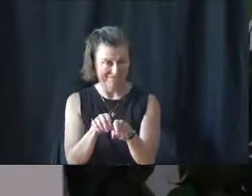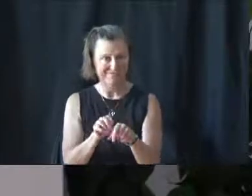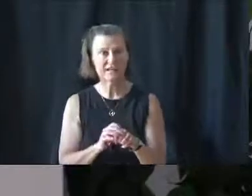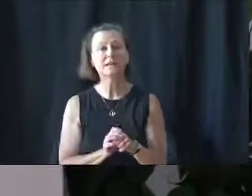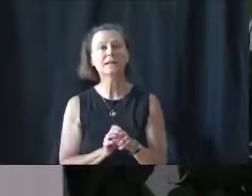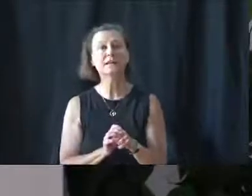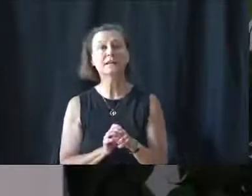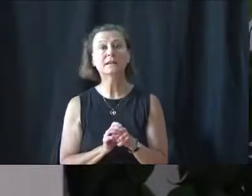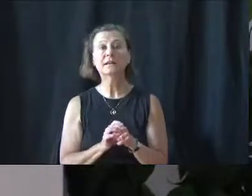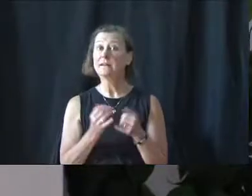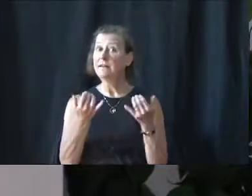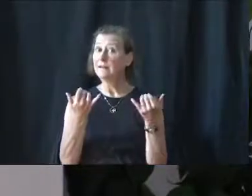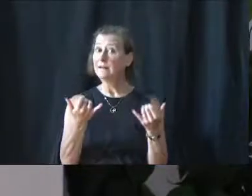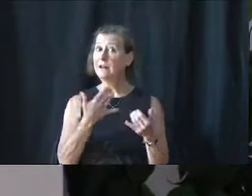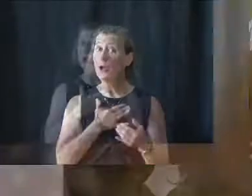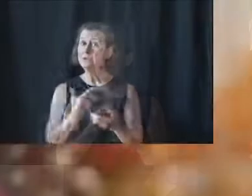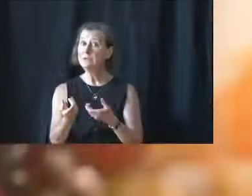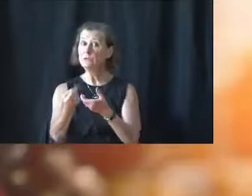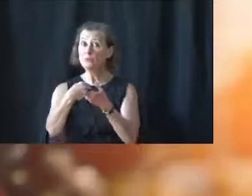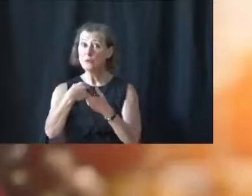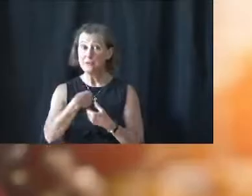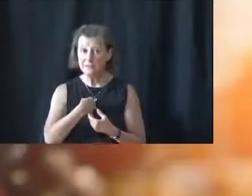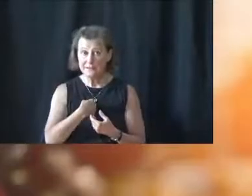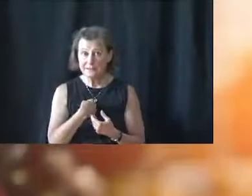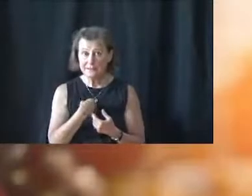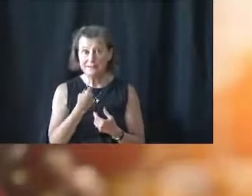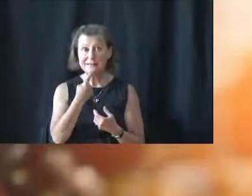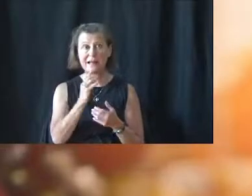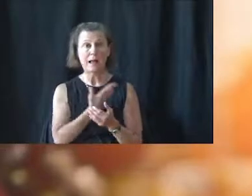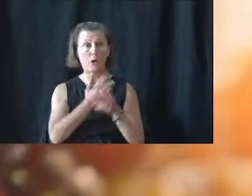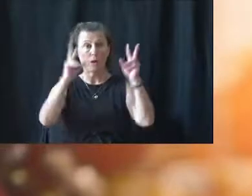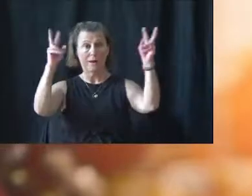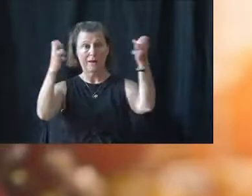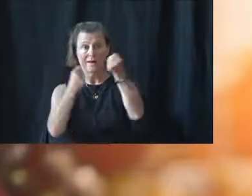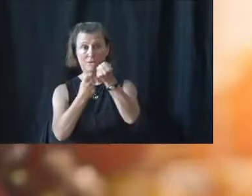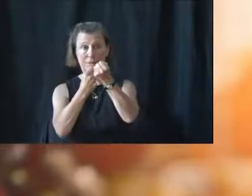And now, please join together in saying our affirmation.